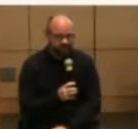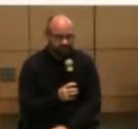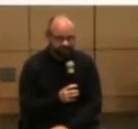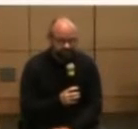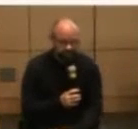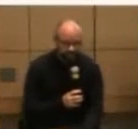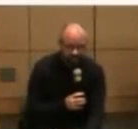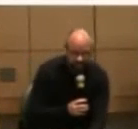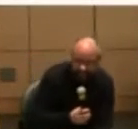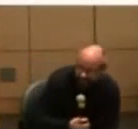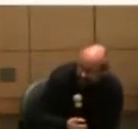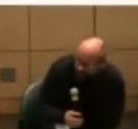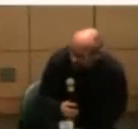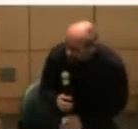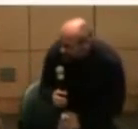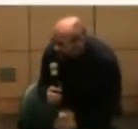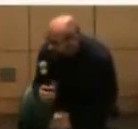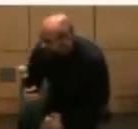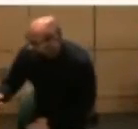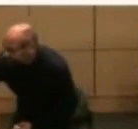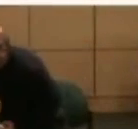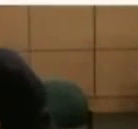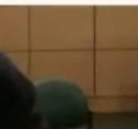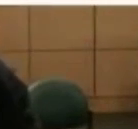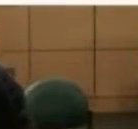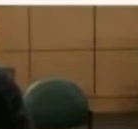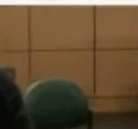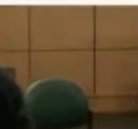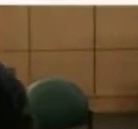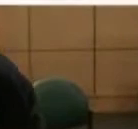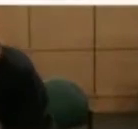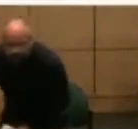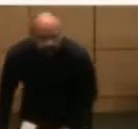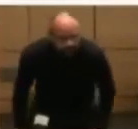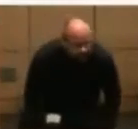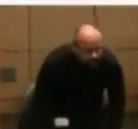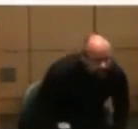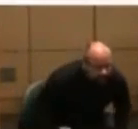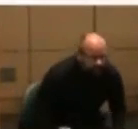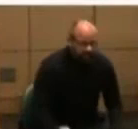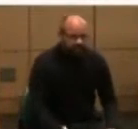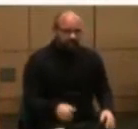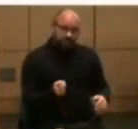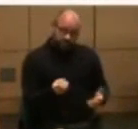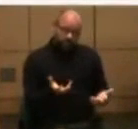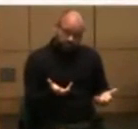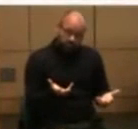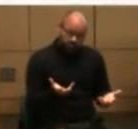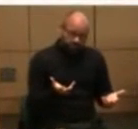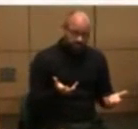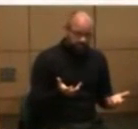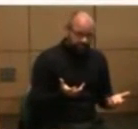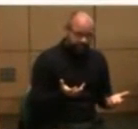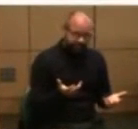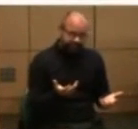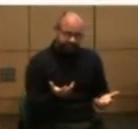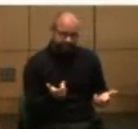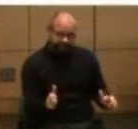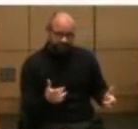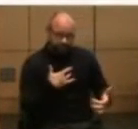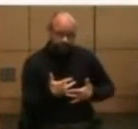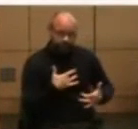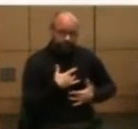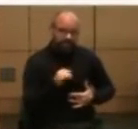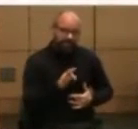worsen. So could you elaborate? So I think the main concern is if the child has a